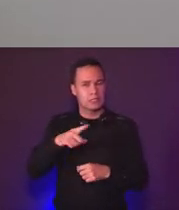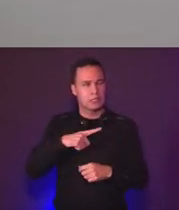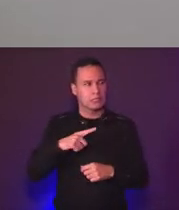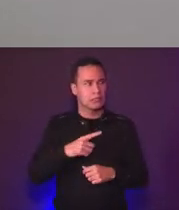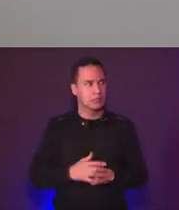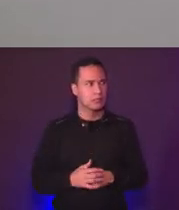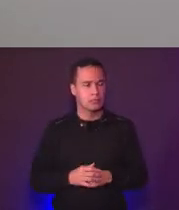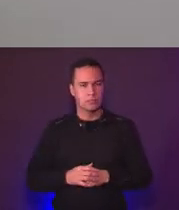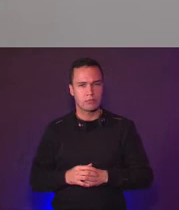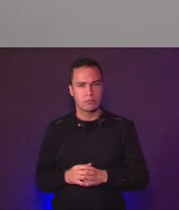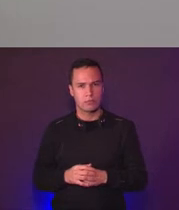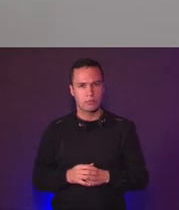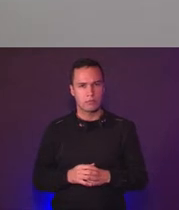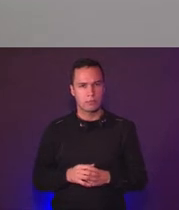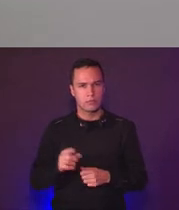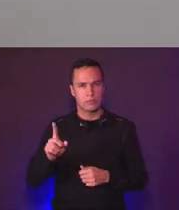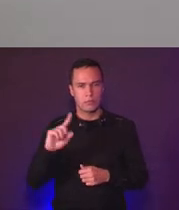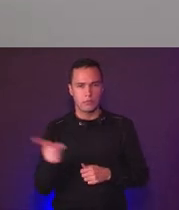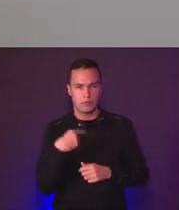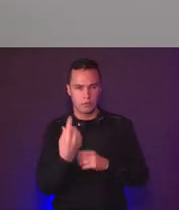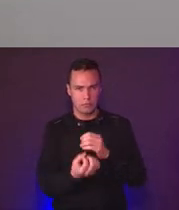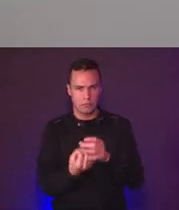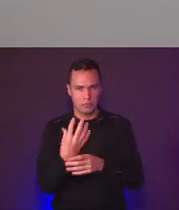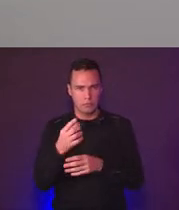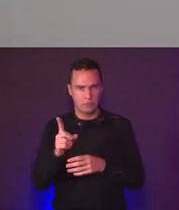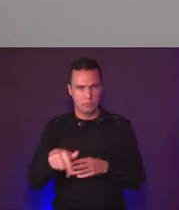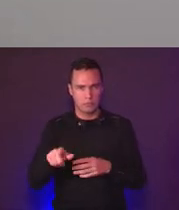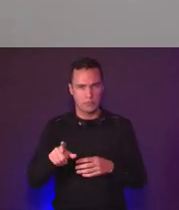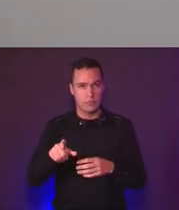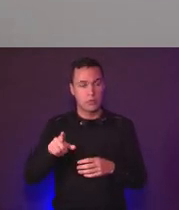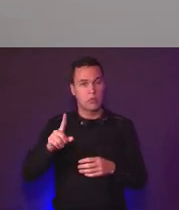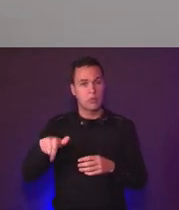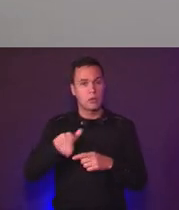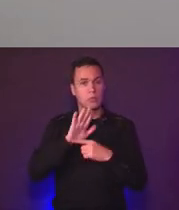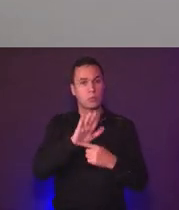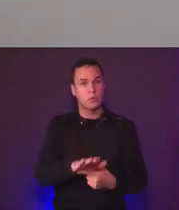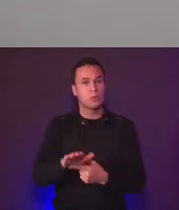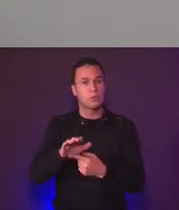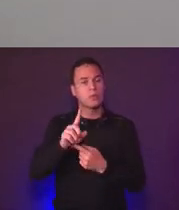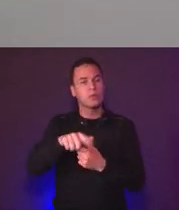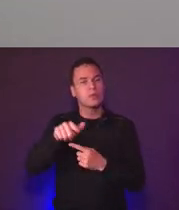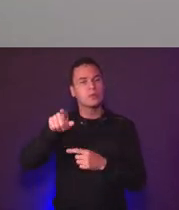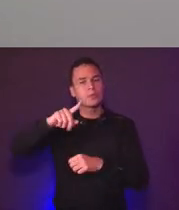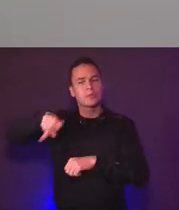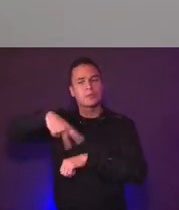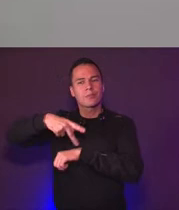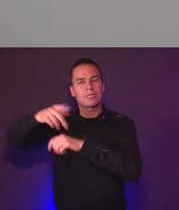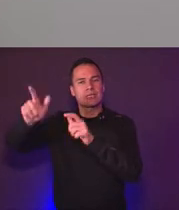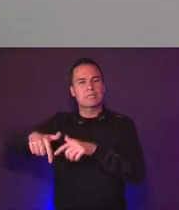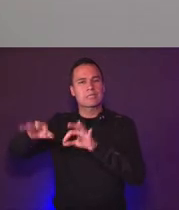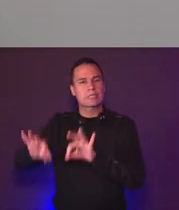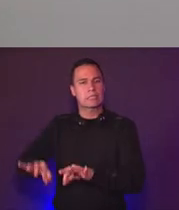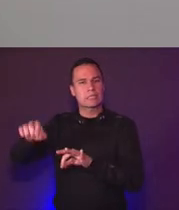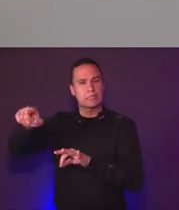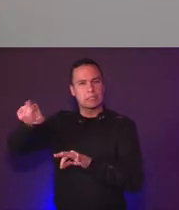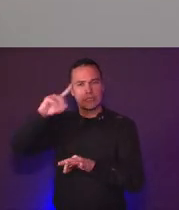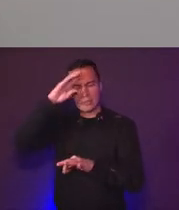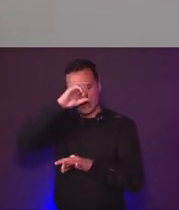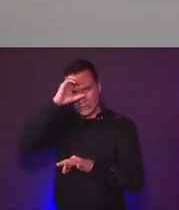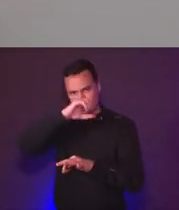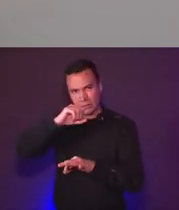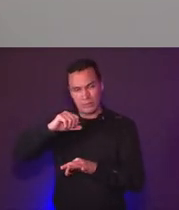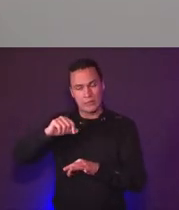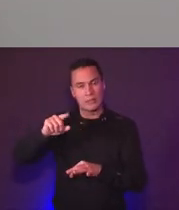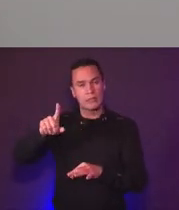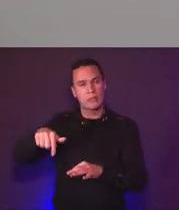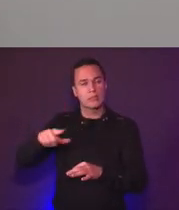journalism. We created ways to measure the health of the country's failing savings and loan institutions and